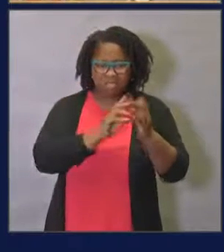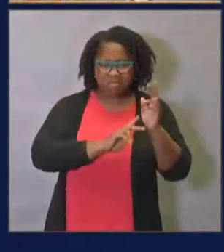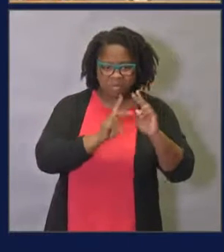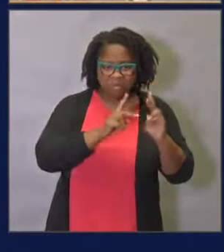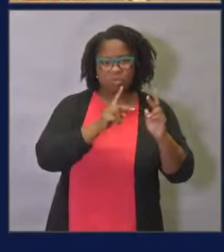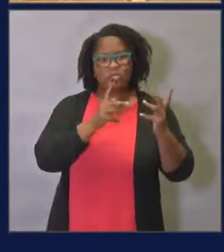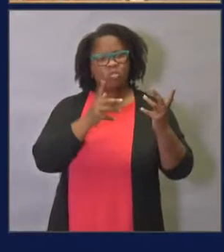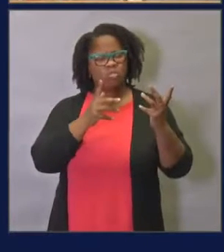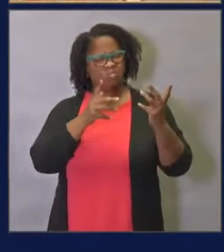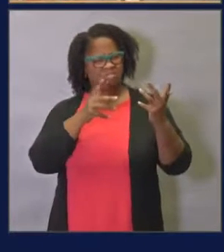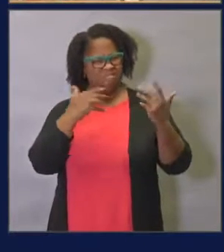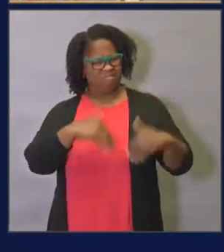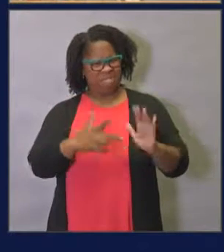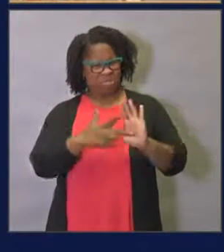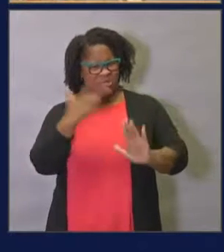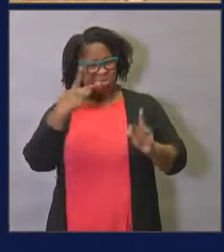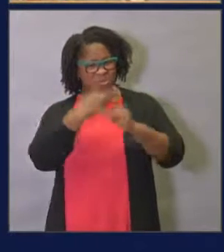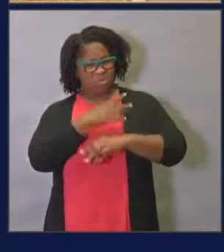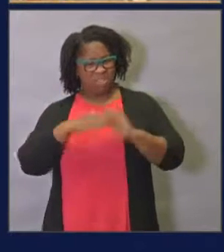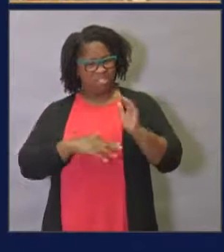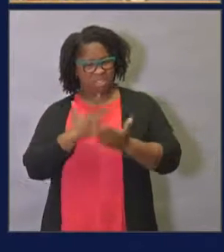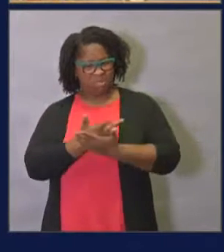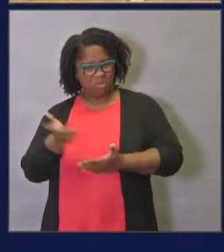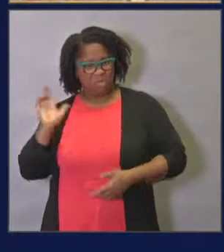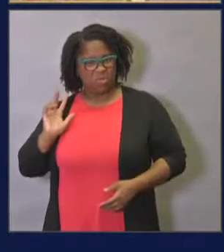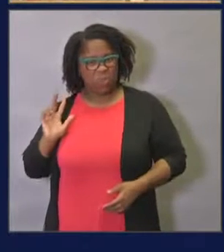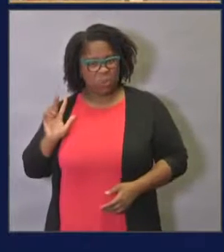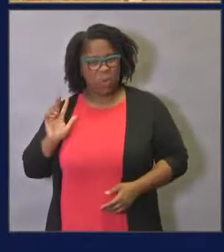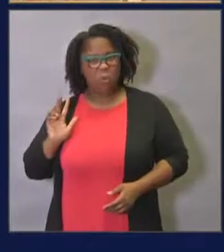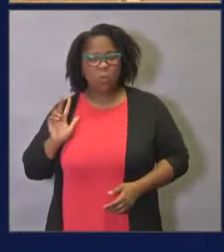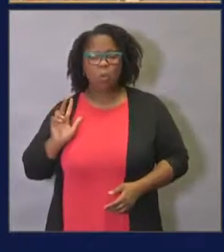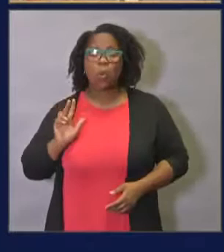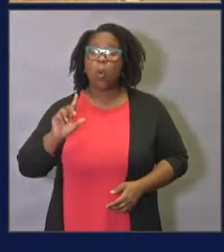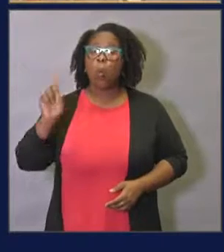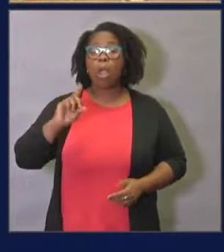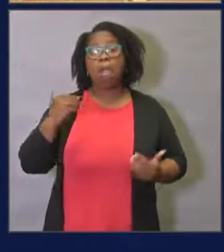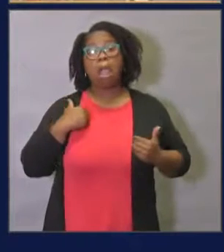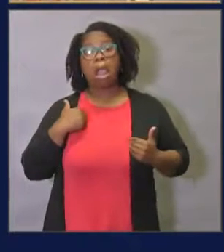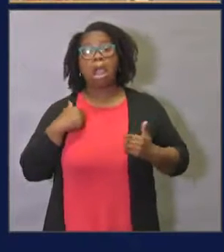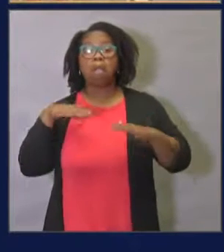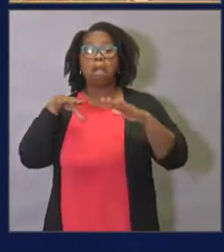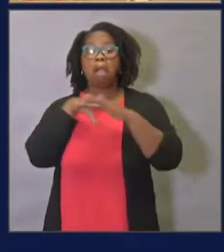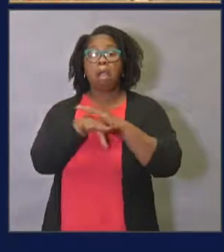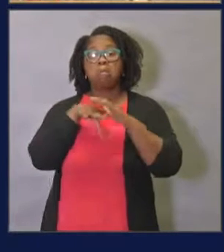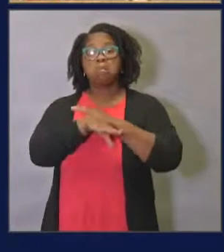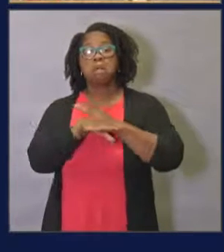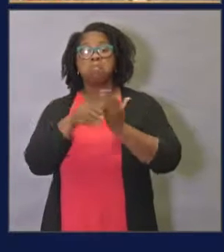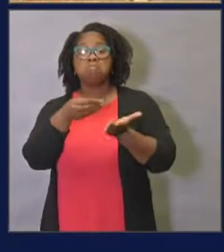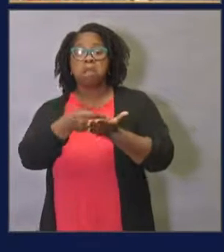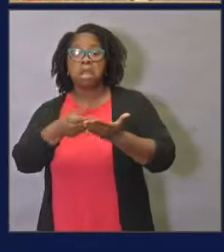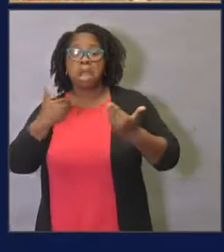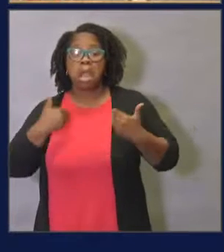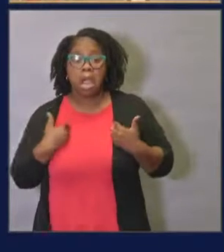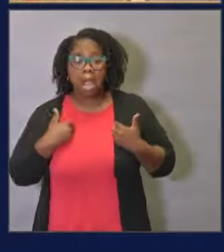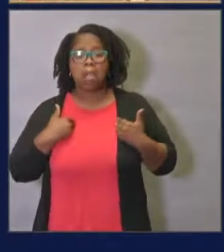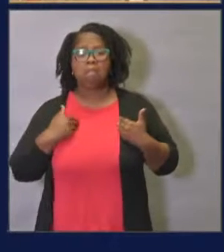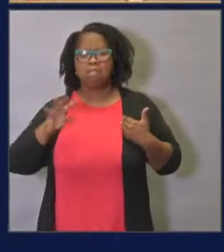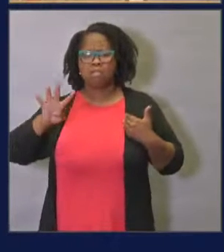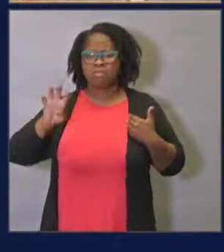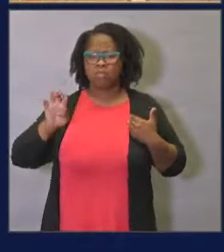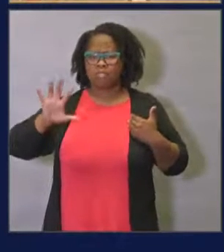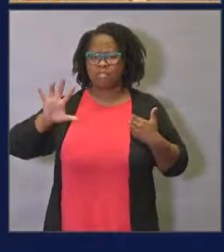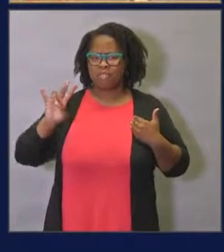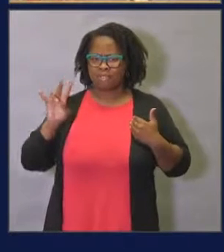what it was just 2 weeks ago. And people living in the highest resourced areas had a case rate of